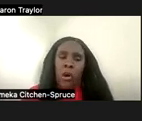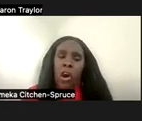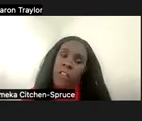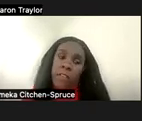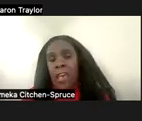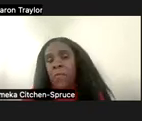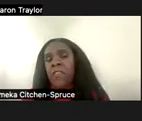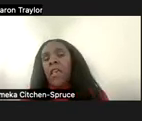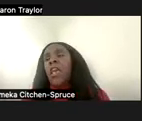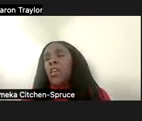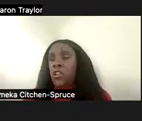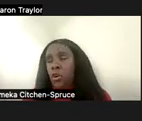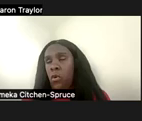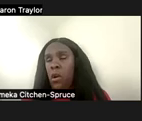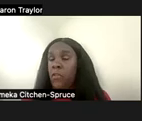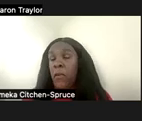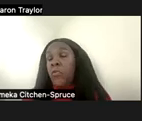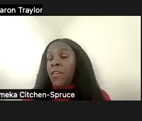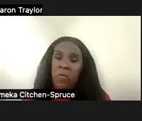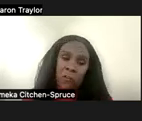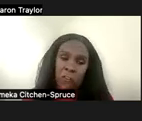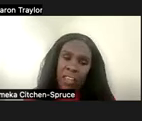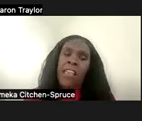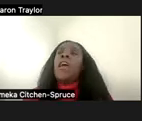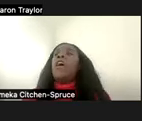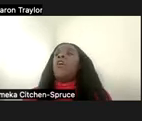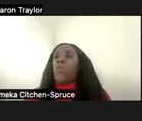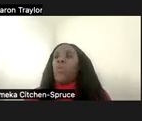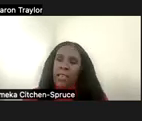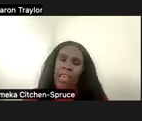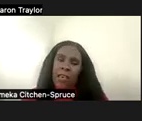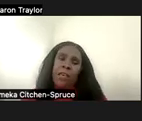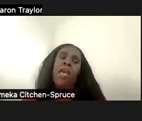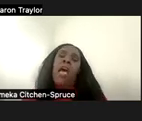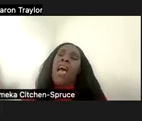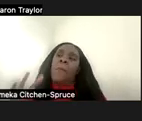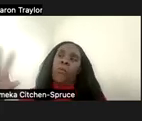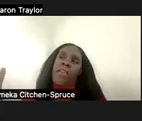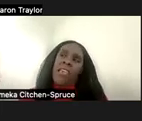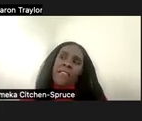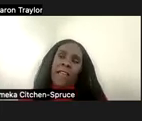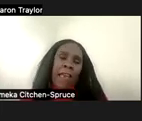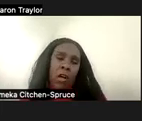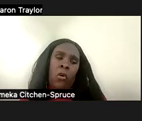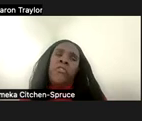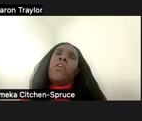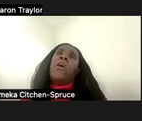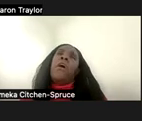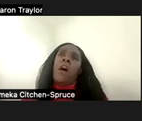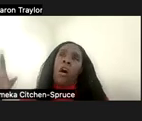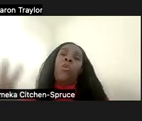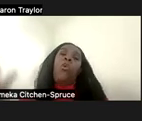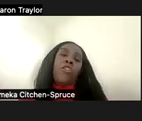that, oftentimes, especially when it comes to funding, we kind of operate in